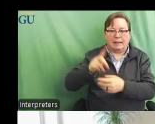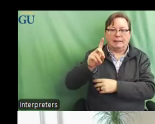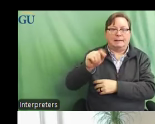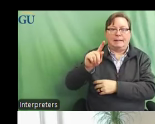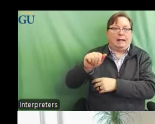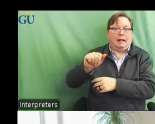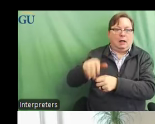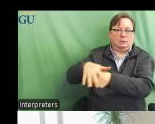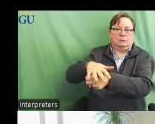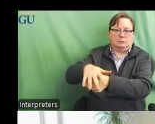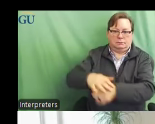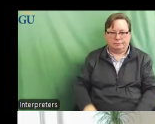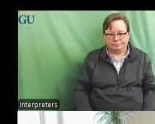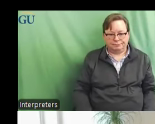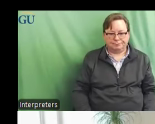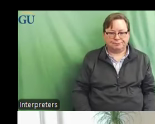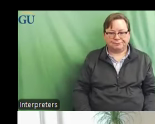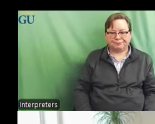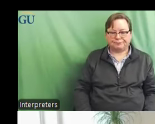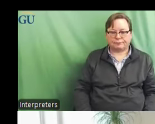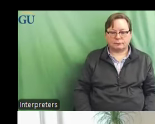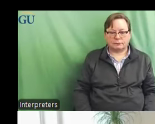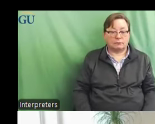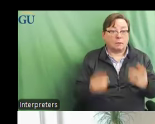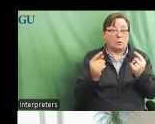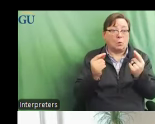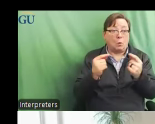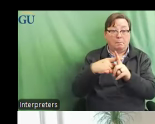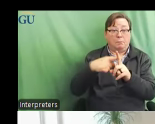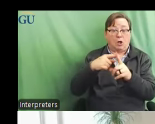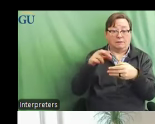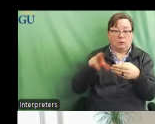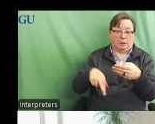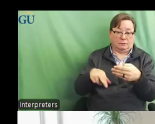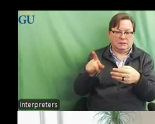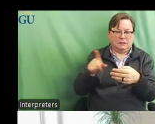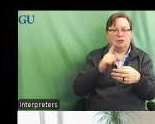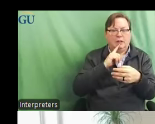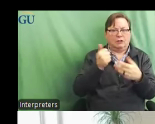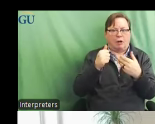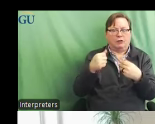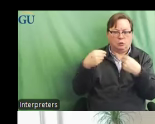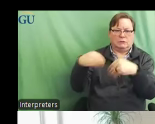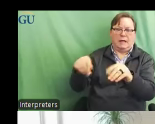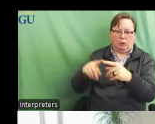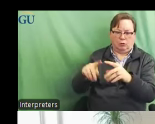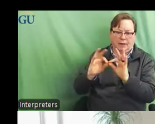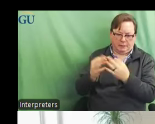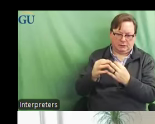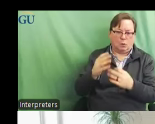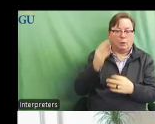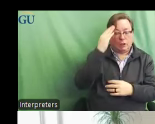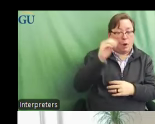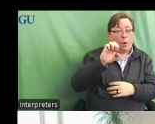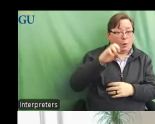area. So what are the positive outcomes? This is what we're really trying to sell to families. We know that EHDI has significantly decreased